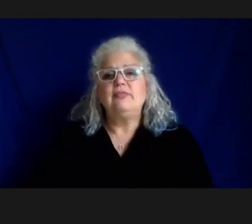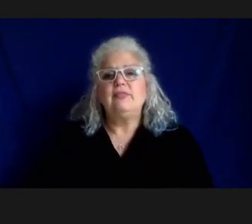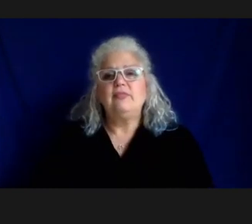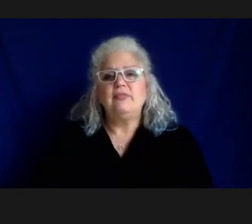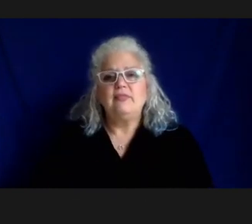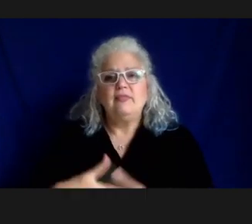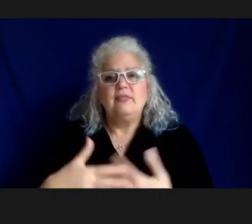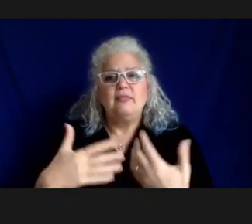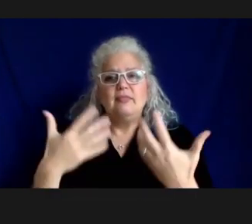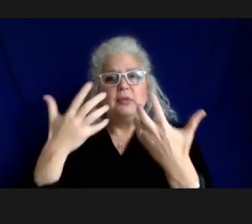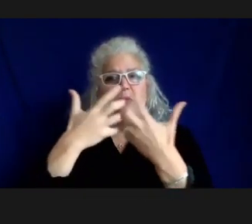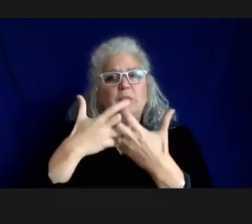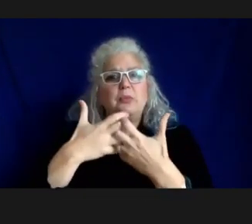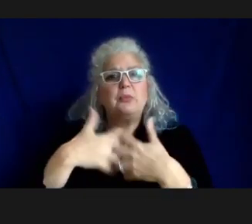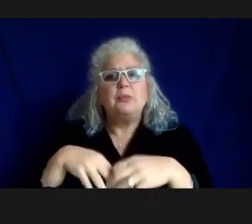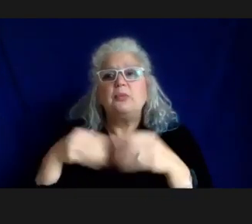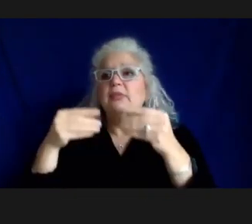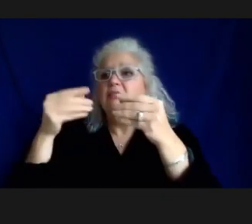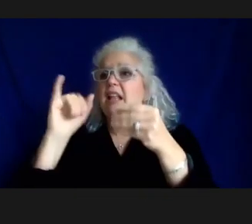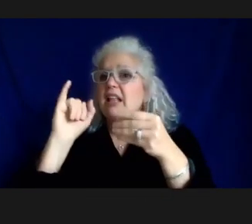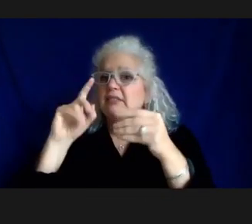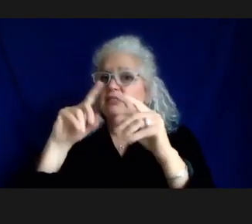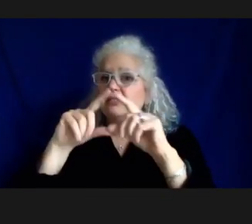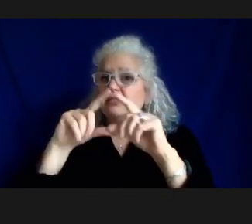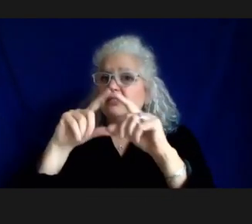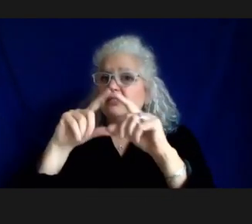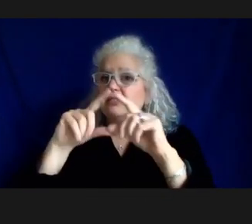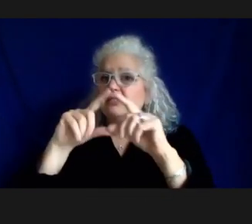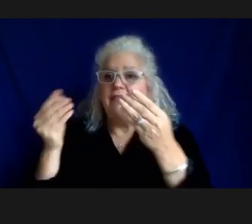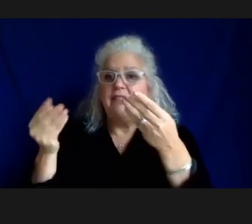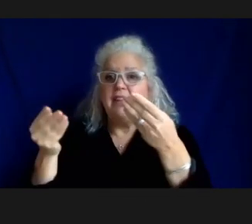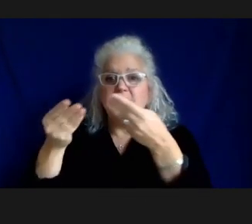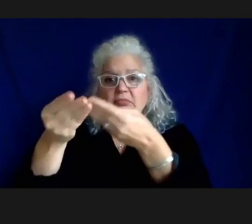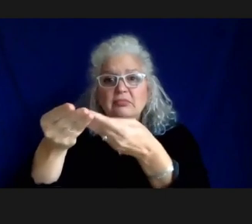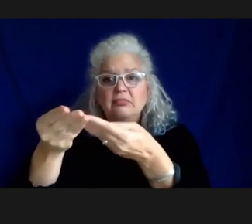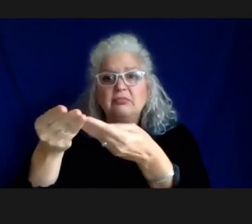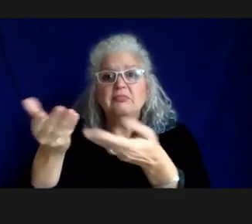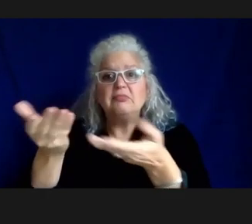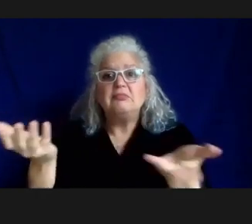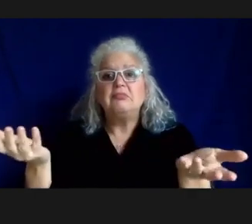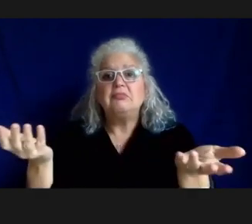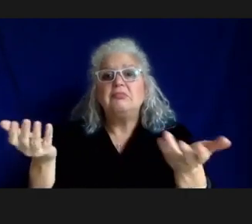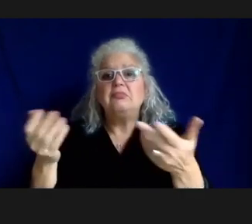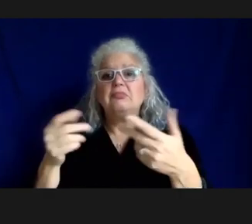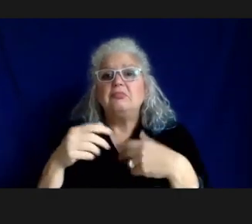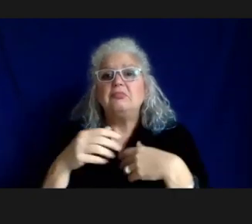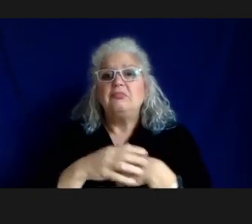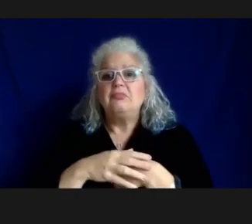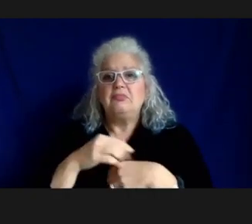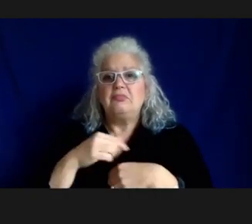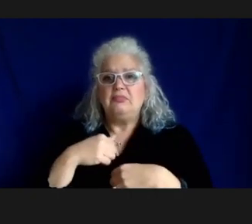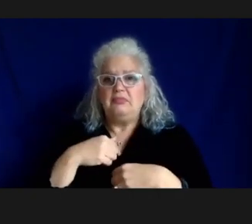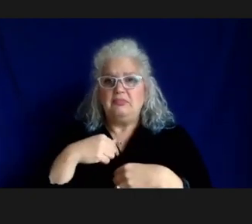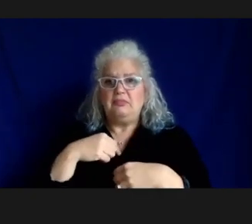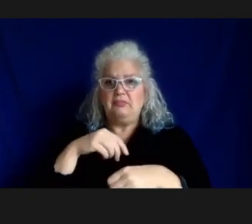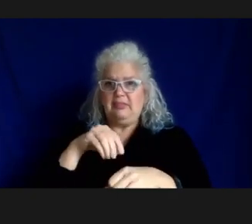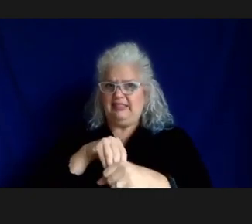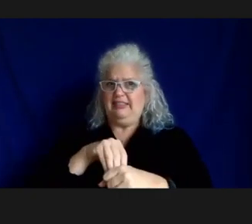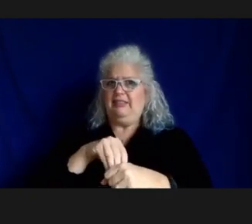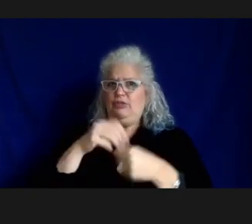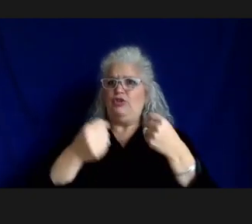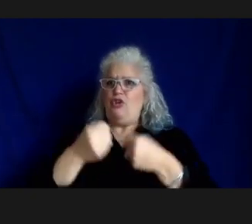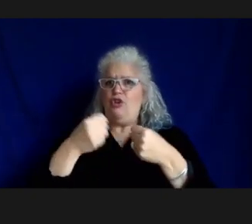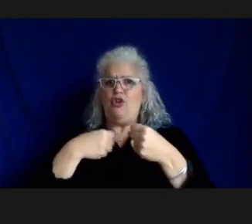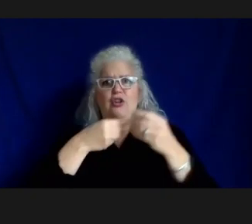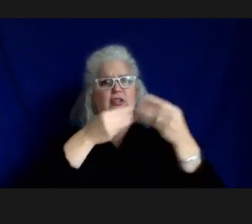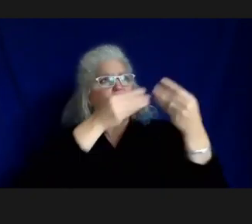your identification for, or in your car while you're waiting. The car's moving along, so it took like 2 minutes for that